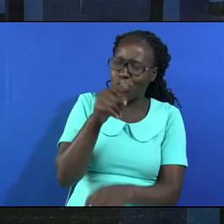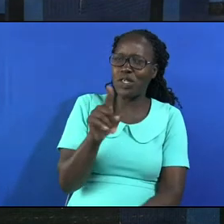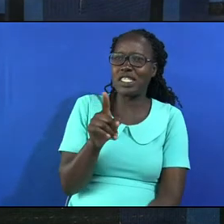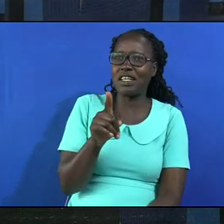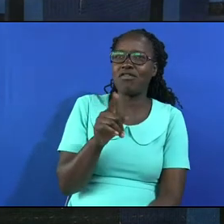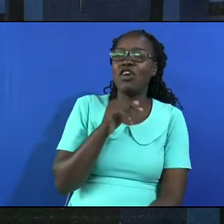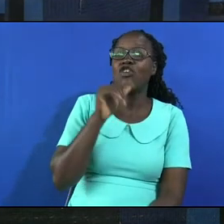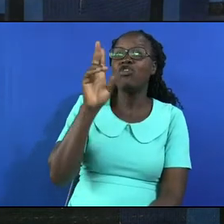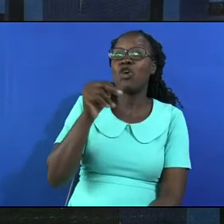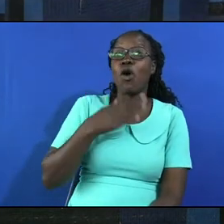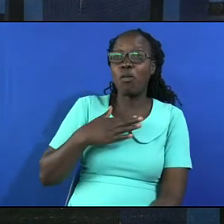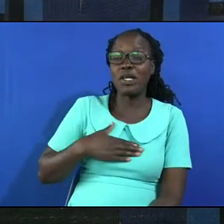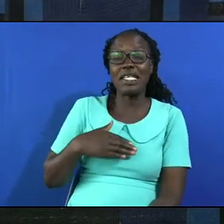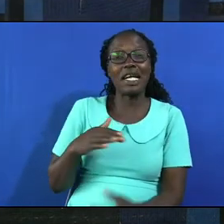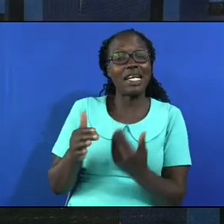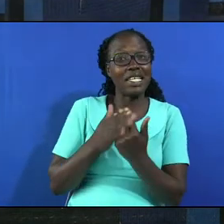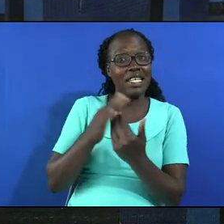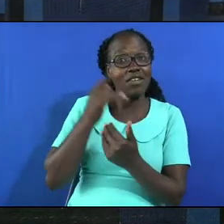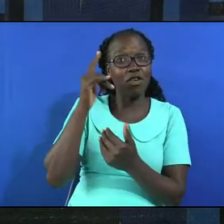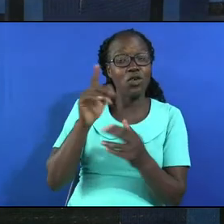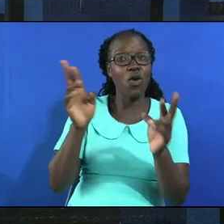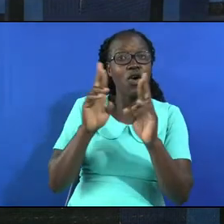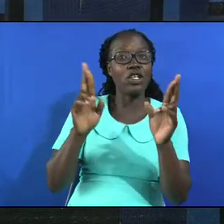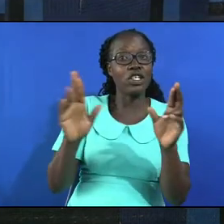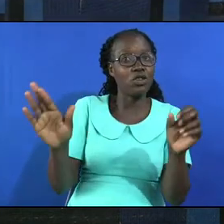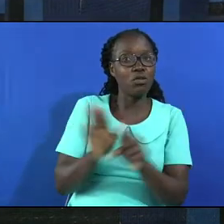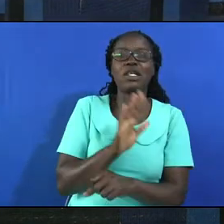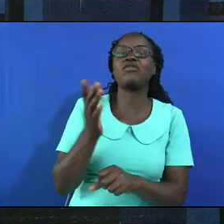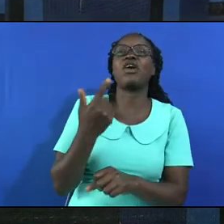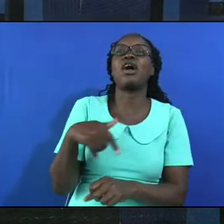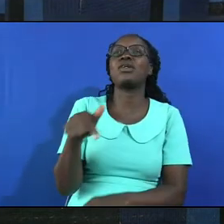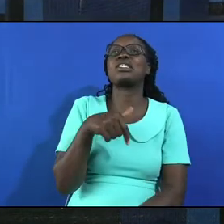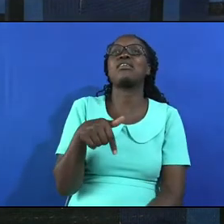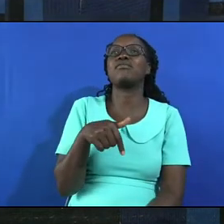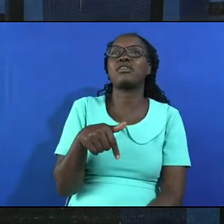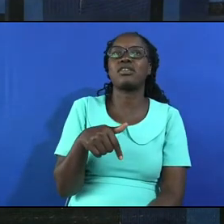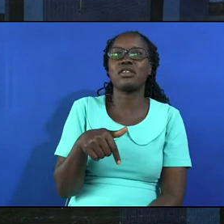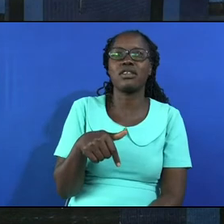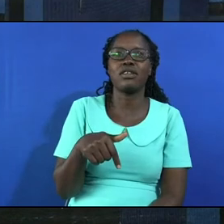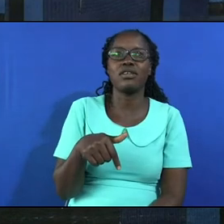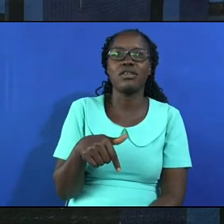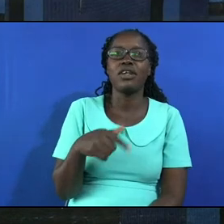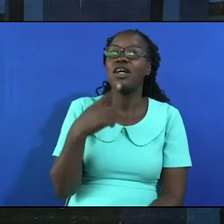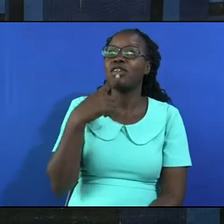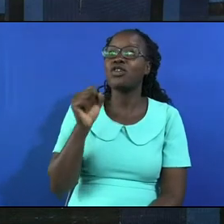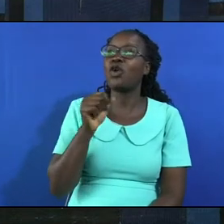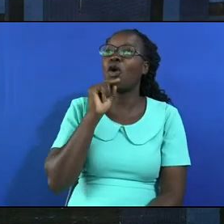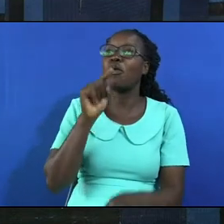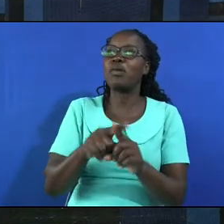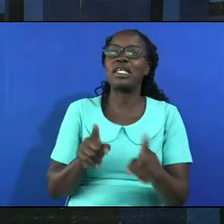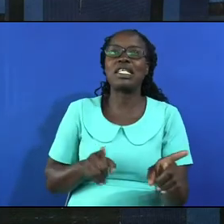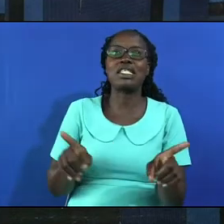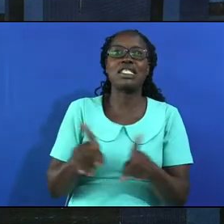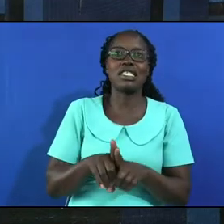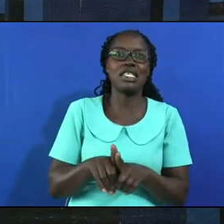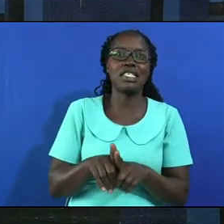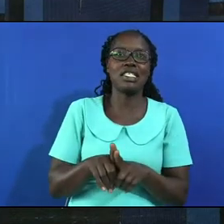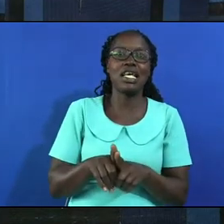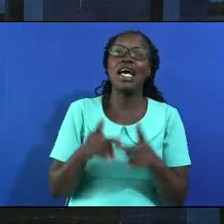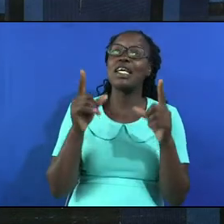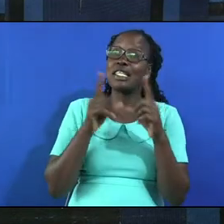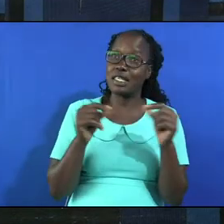yourself, nobody can handle you. We are already too much for ourselves. And so, brothers and sisters,